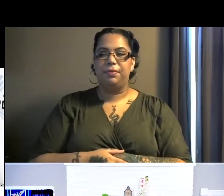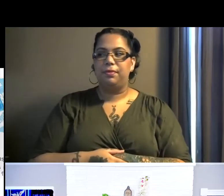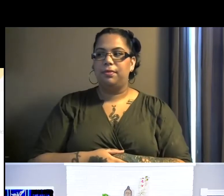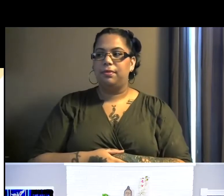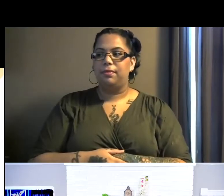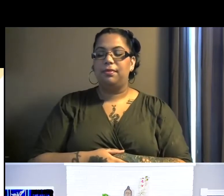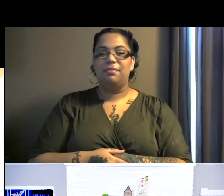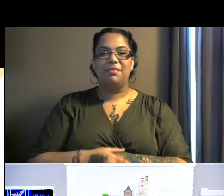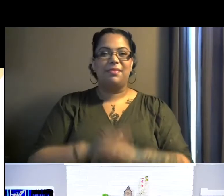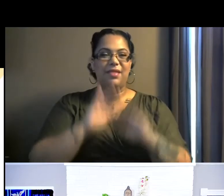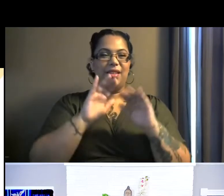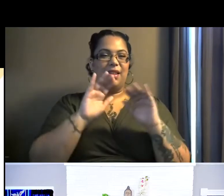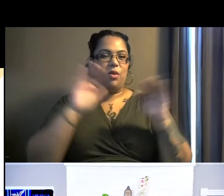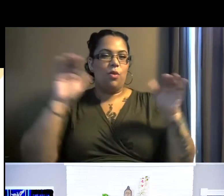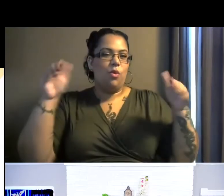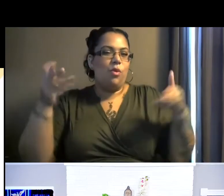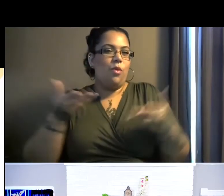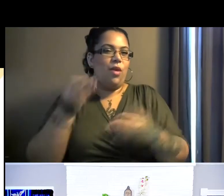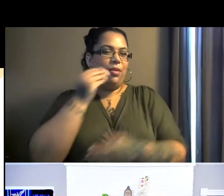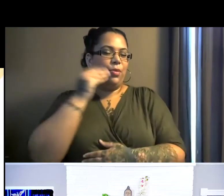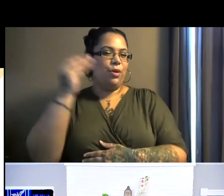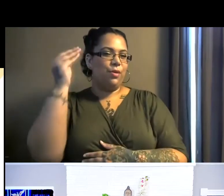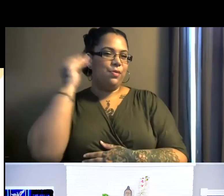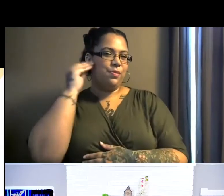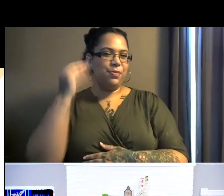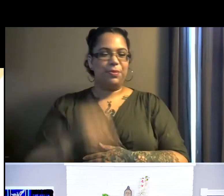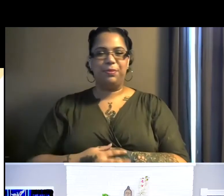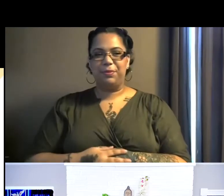Welcome home.